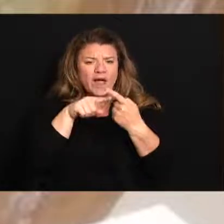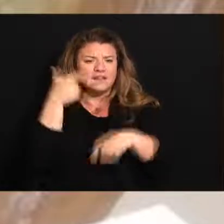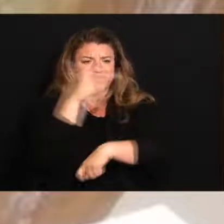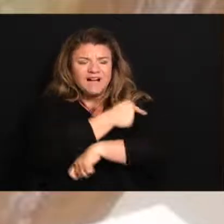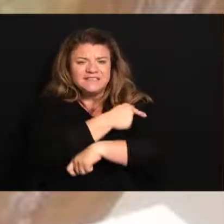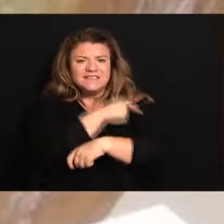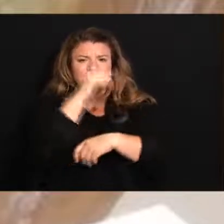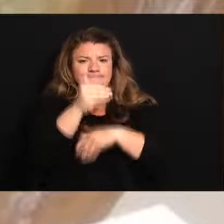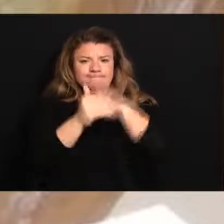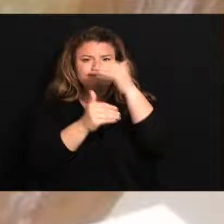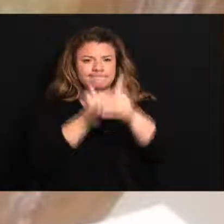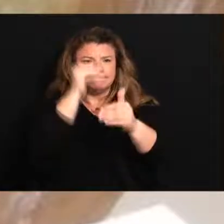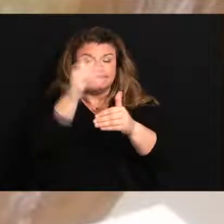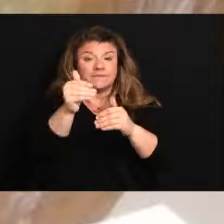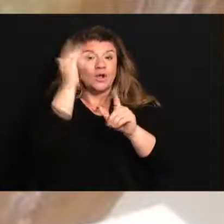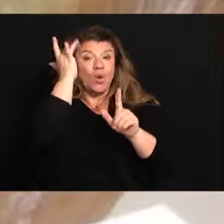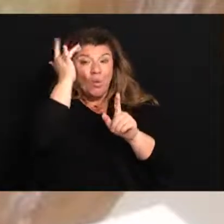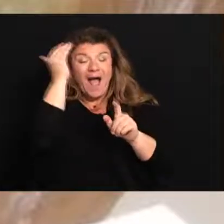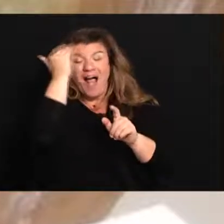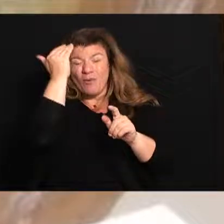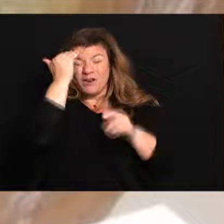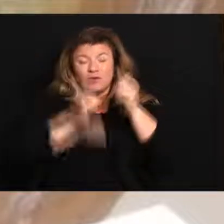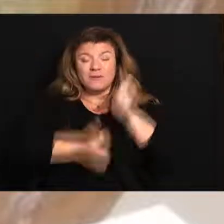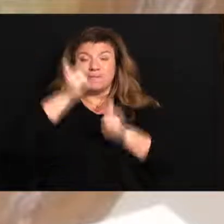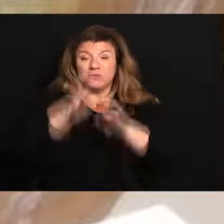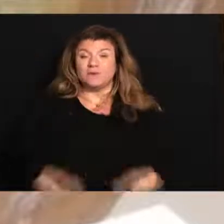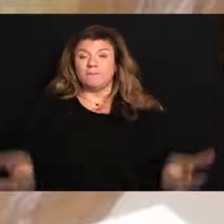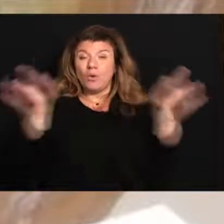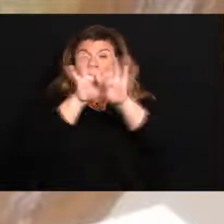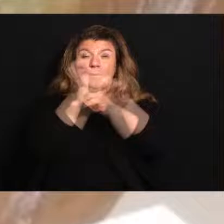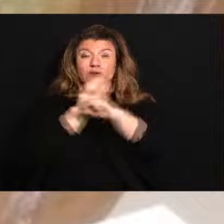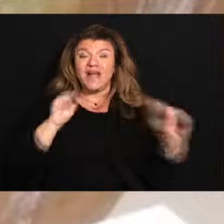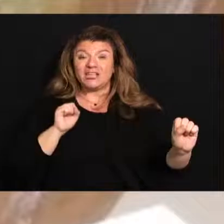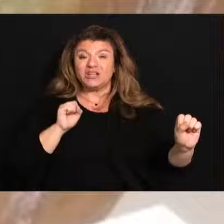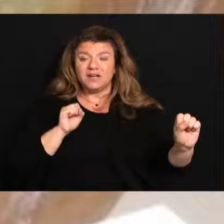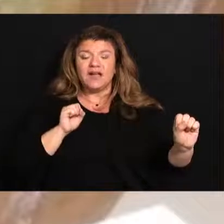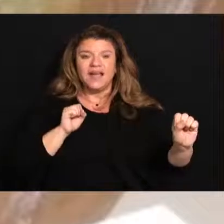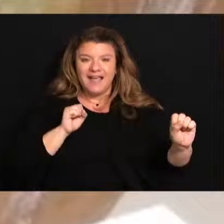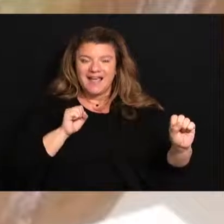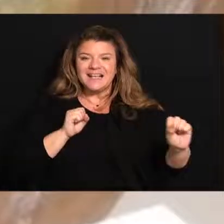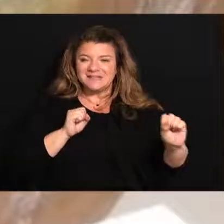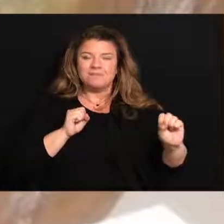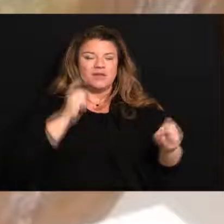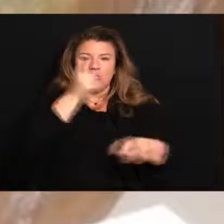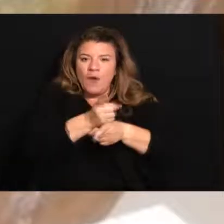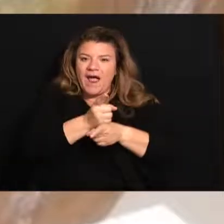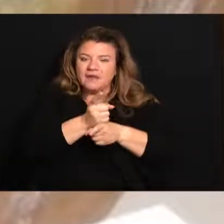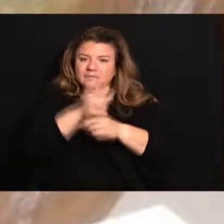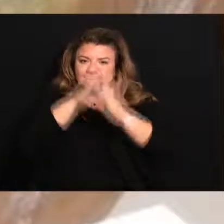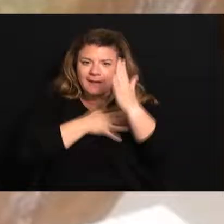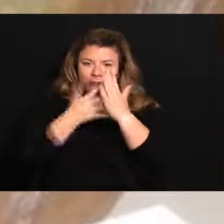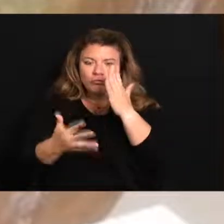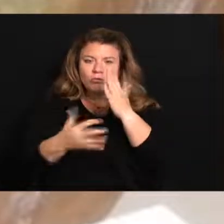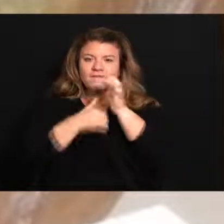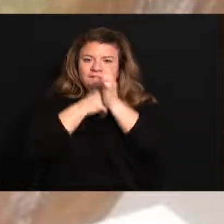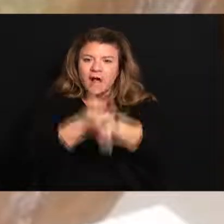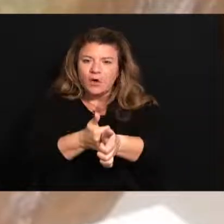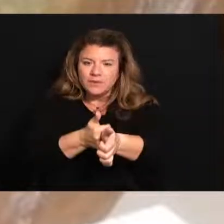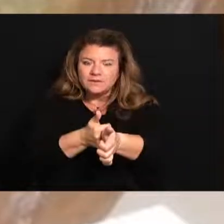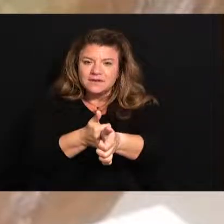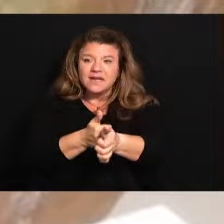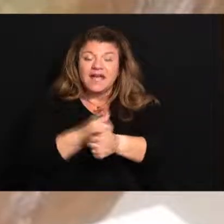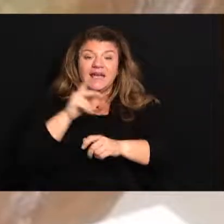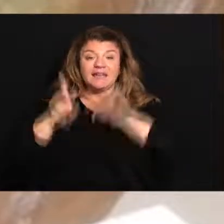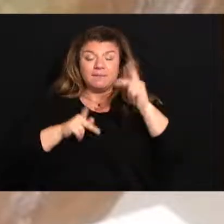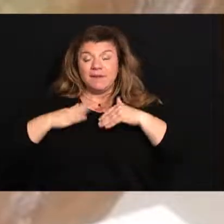the most important protection primarily is being up to date with your vaccines. And certainly in people over